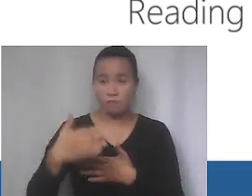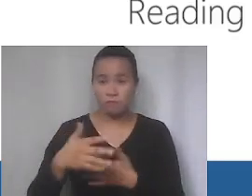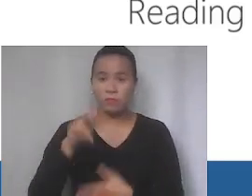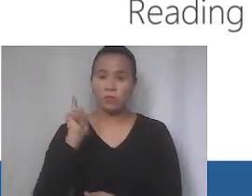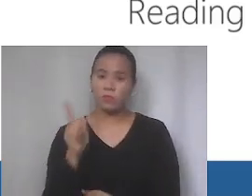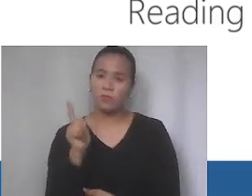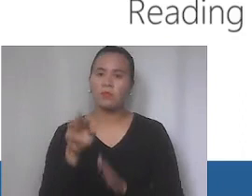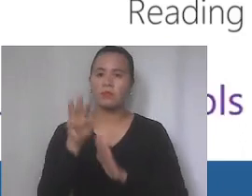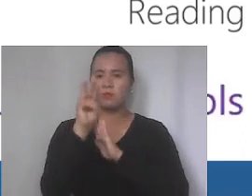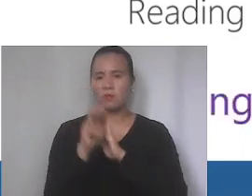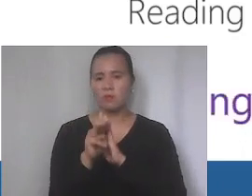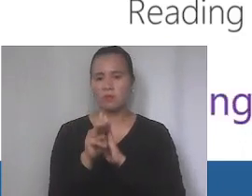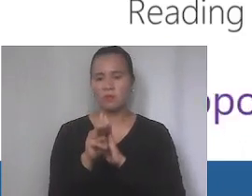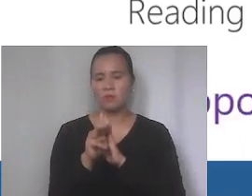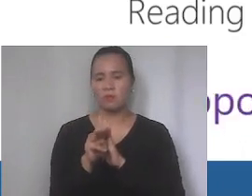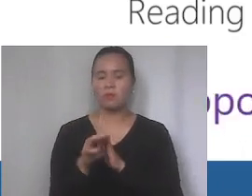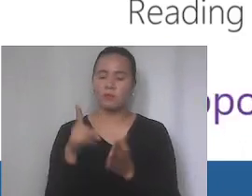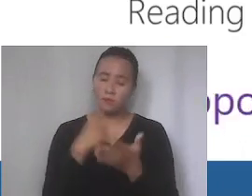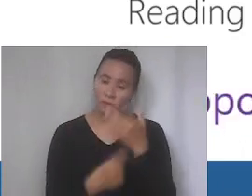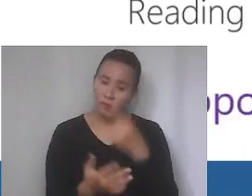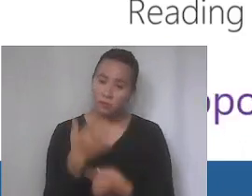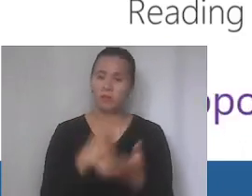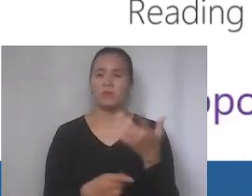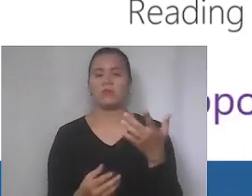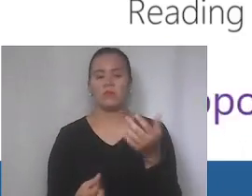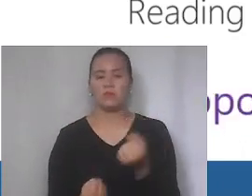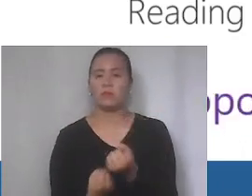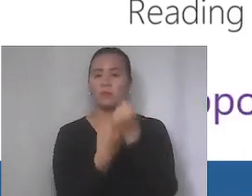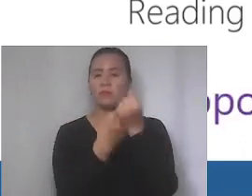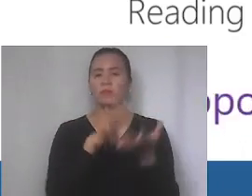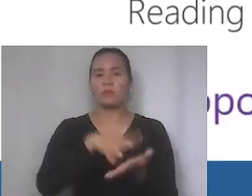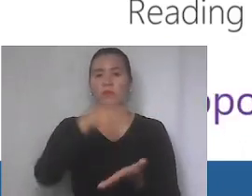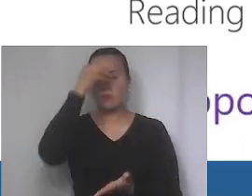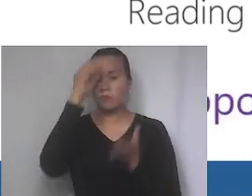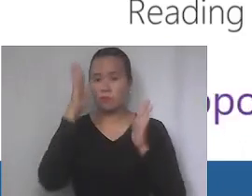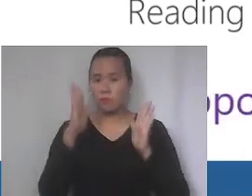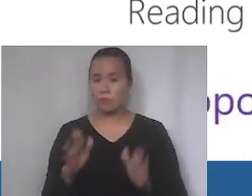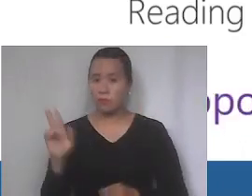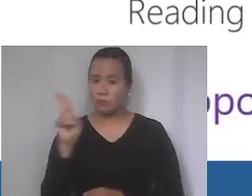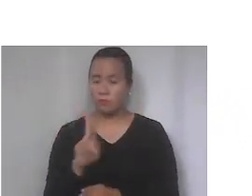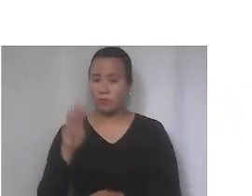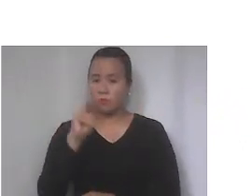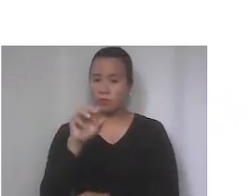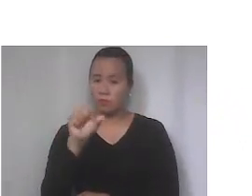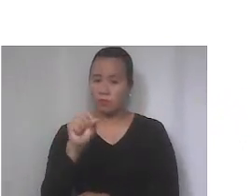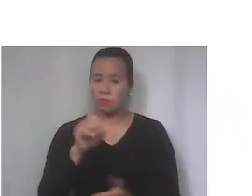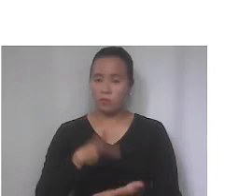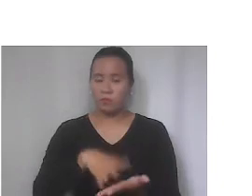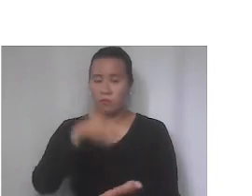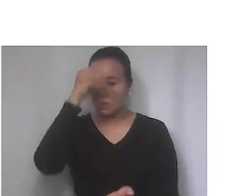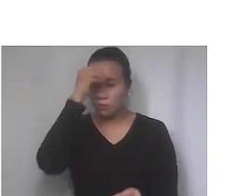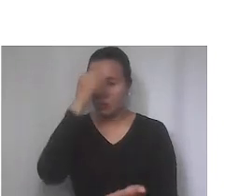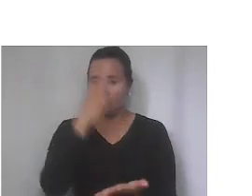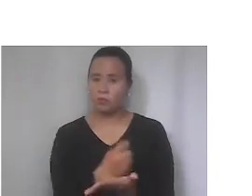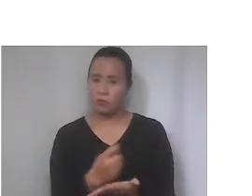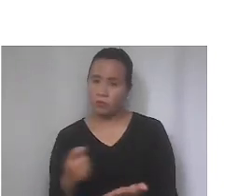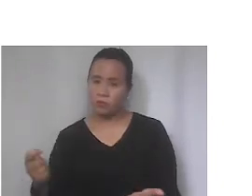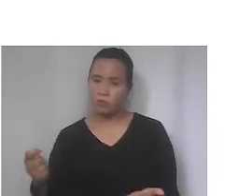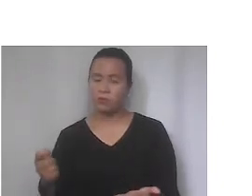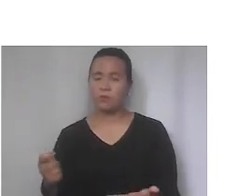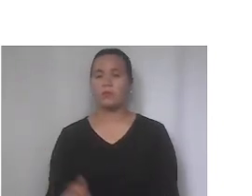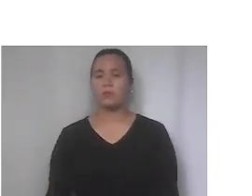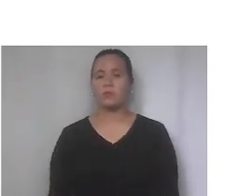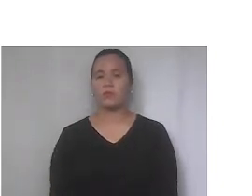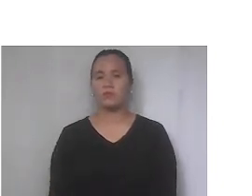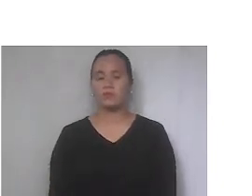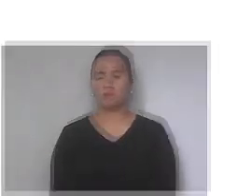challenges? In the next 20 minutes, we will be discussing supporting learners